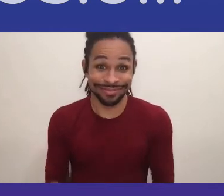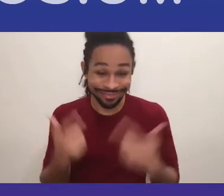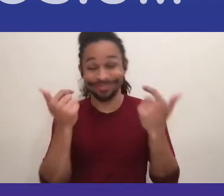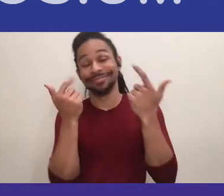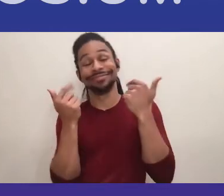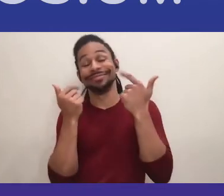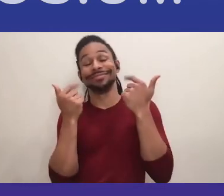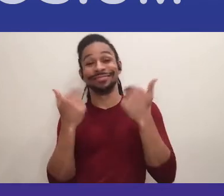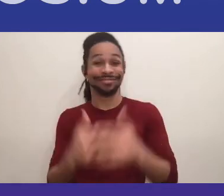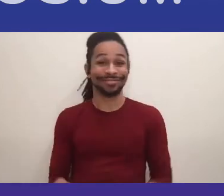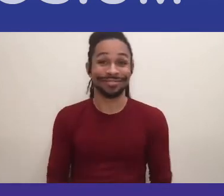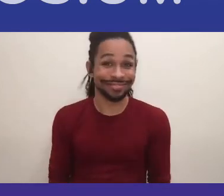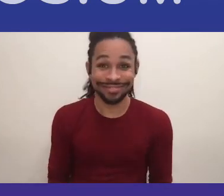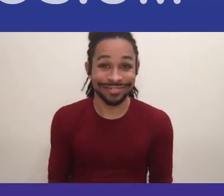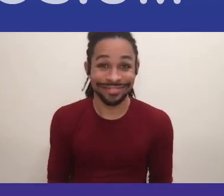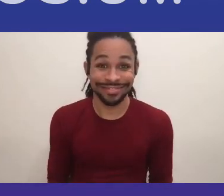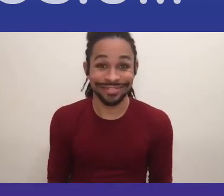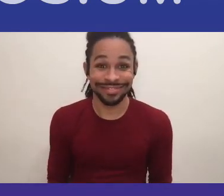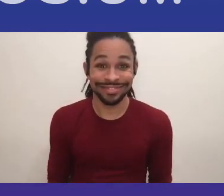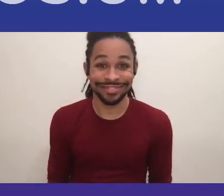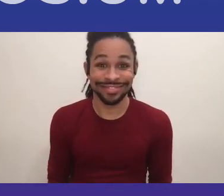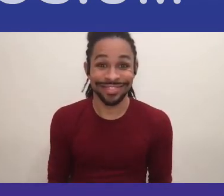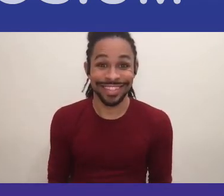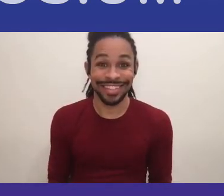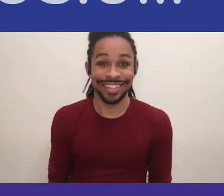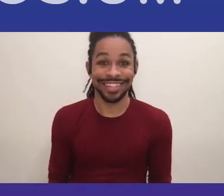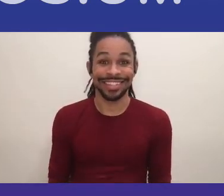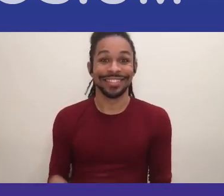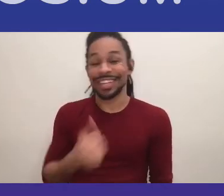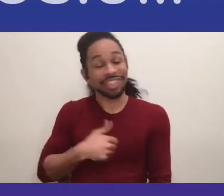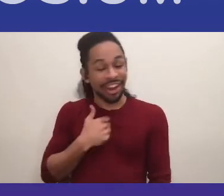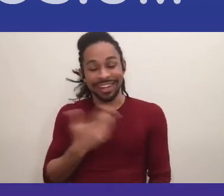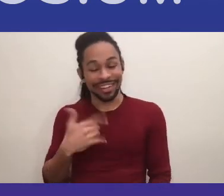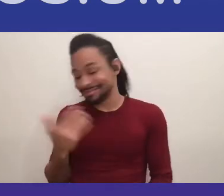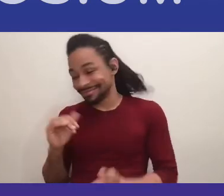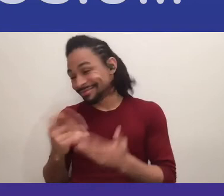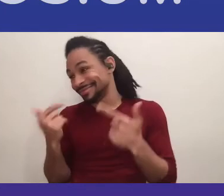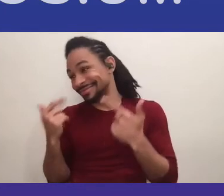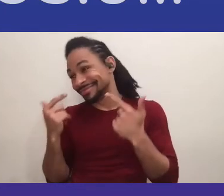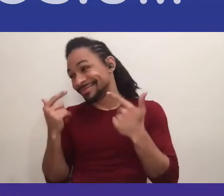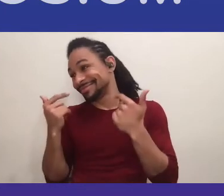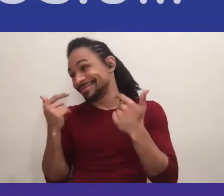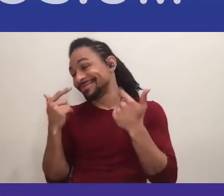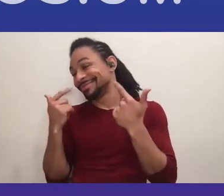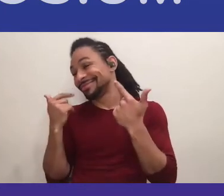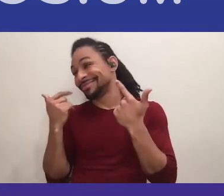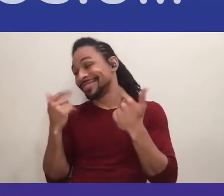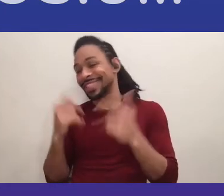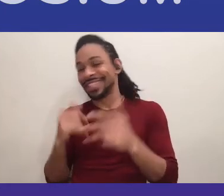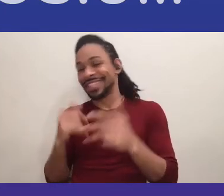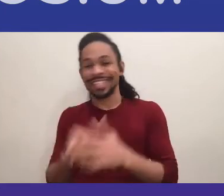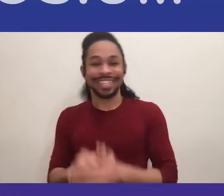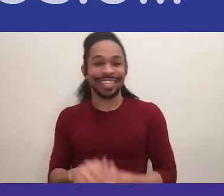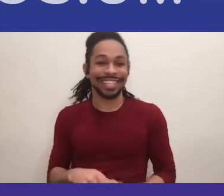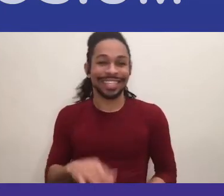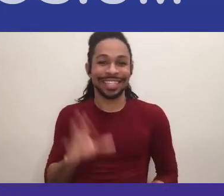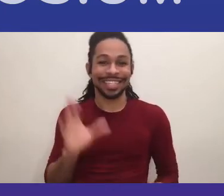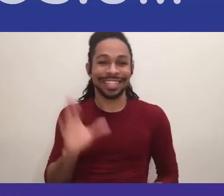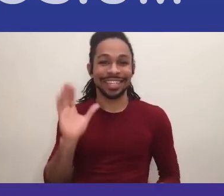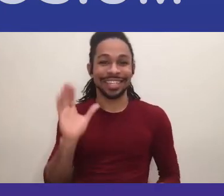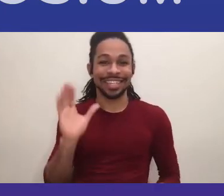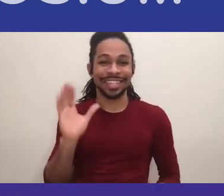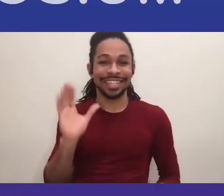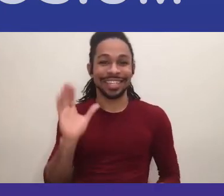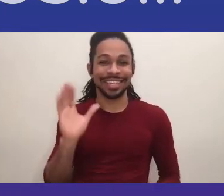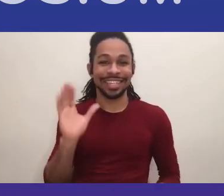I know, yeah, go, yeah. No. Finish, bro. No, that's, I mean, I have a